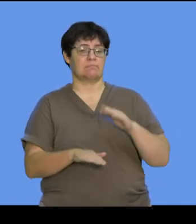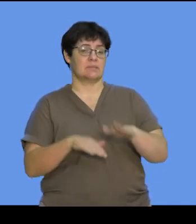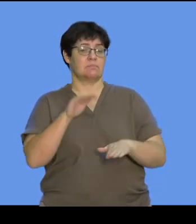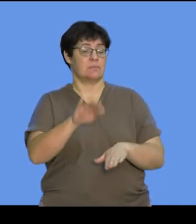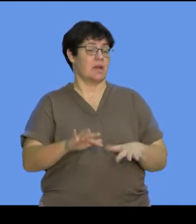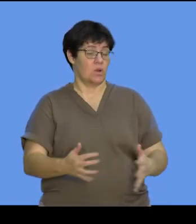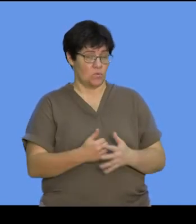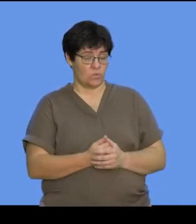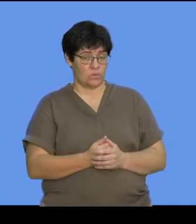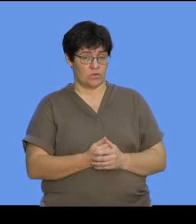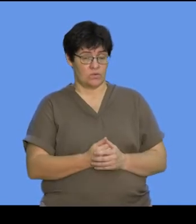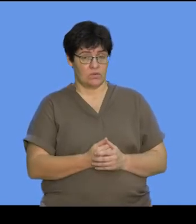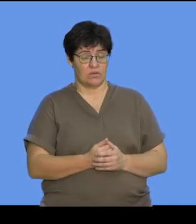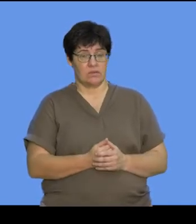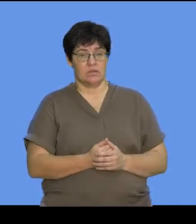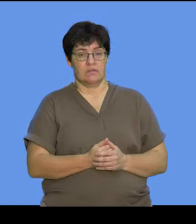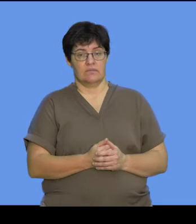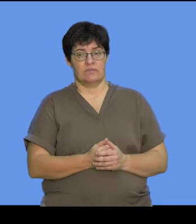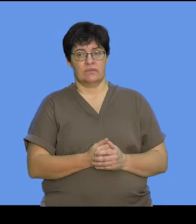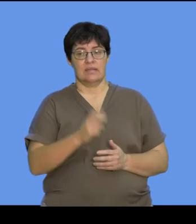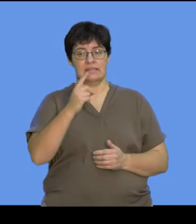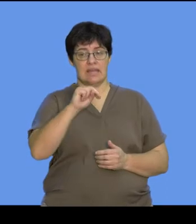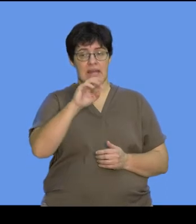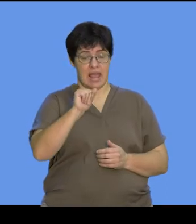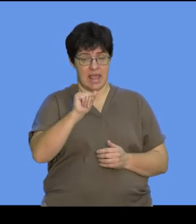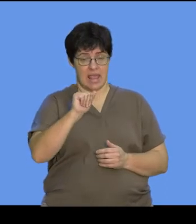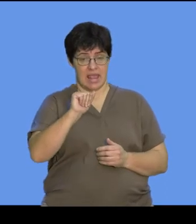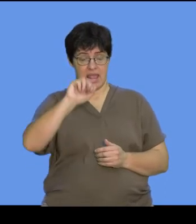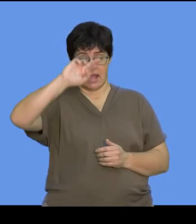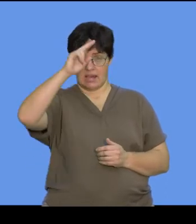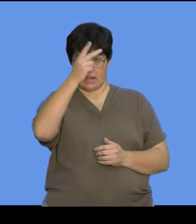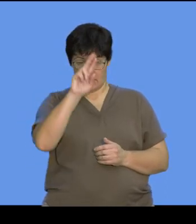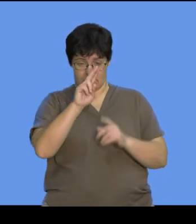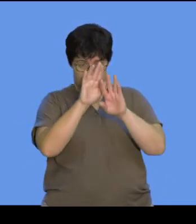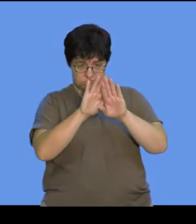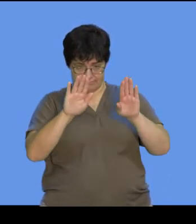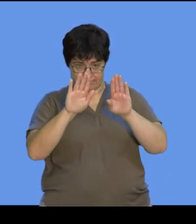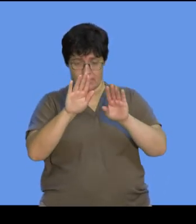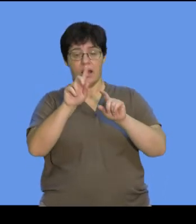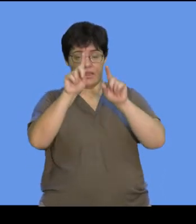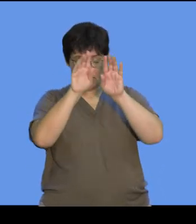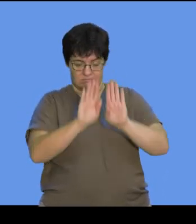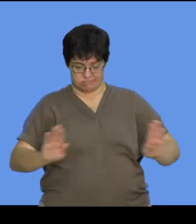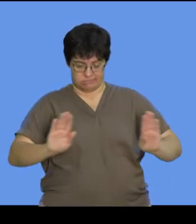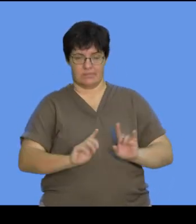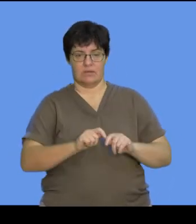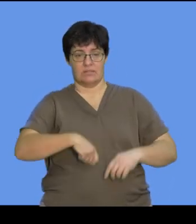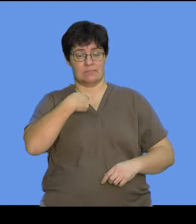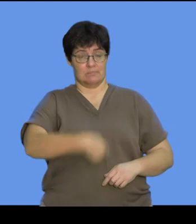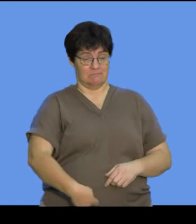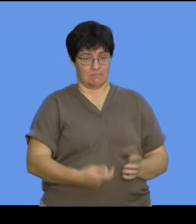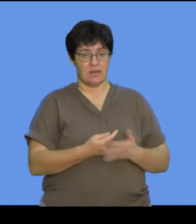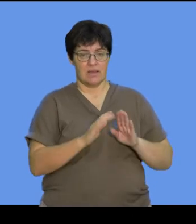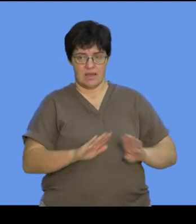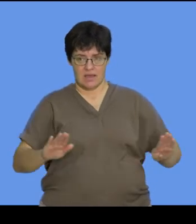in a few steps, the steps are as follows. The DNA unwinds, unzips. An enzyme